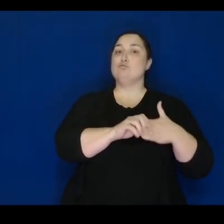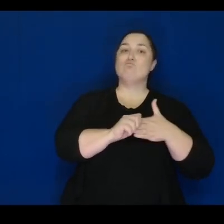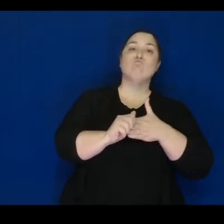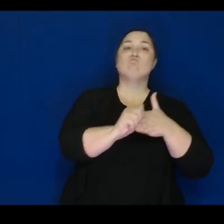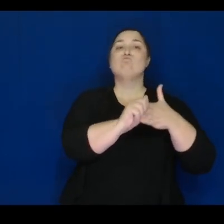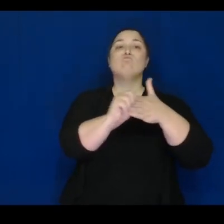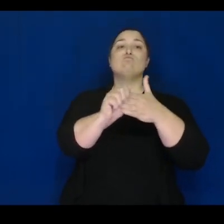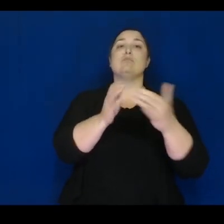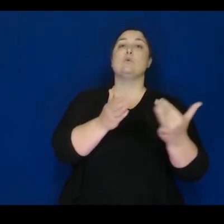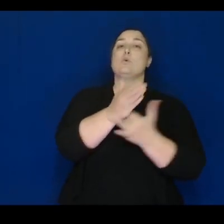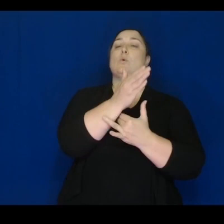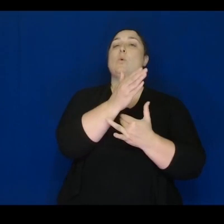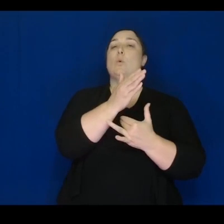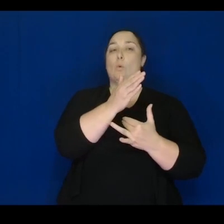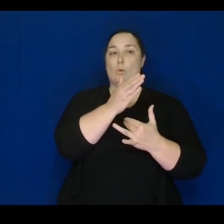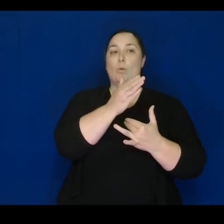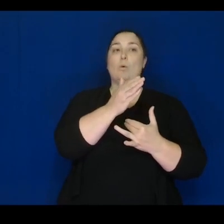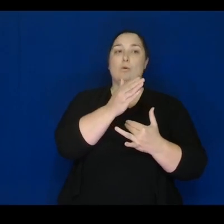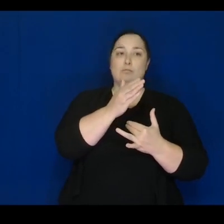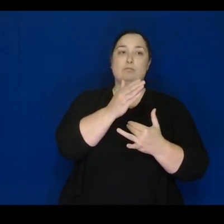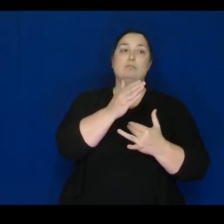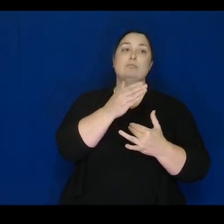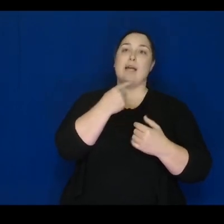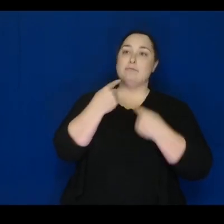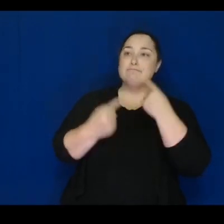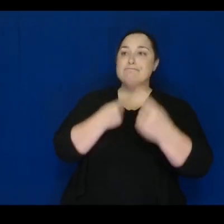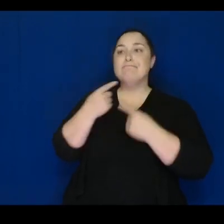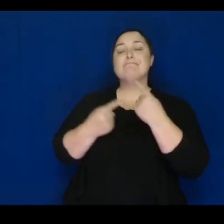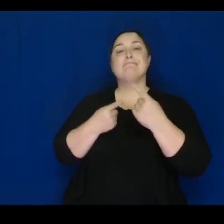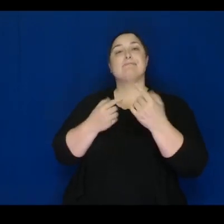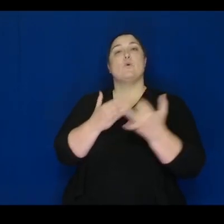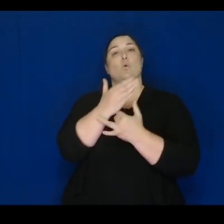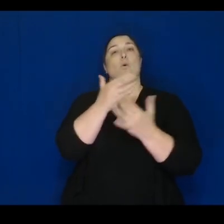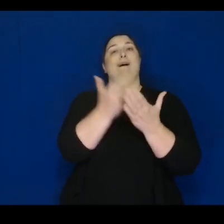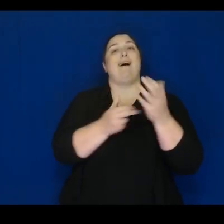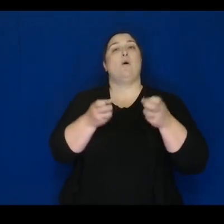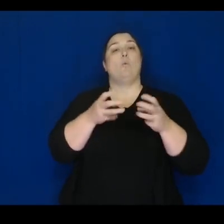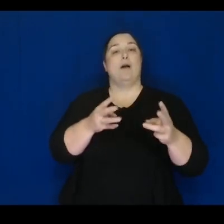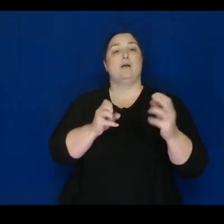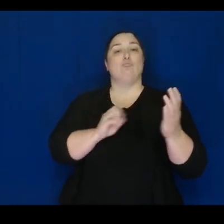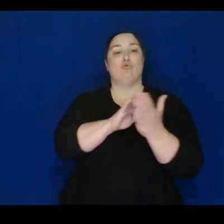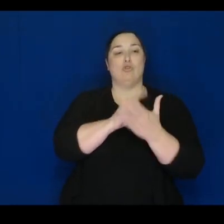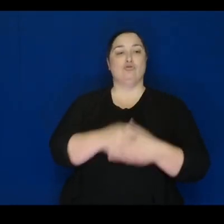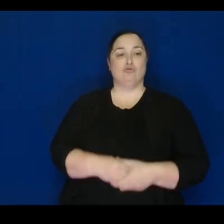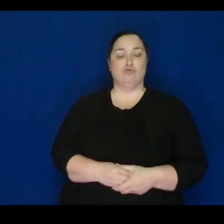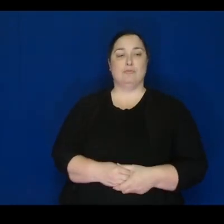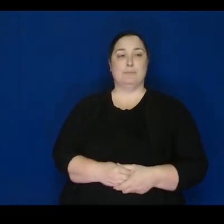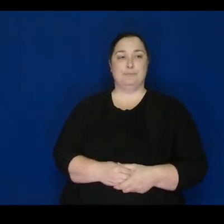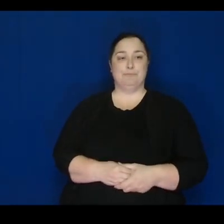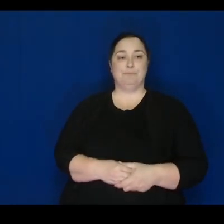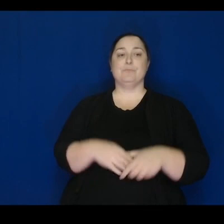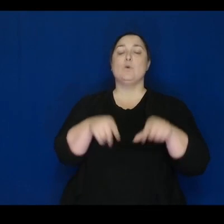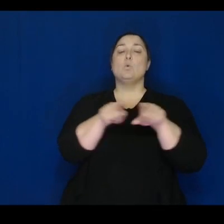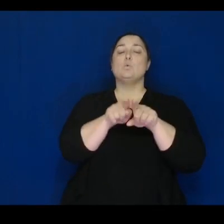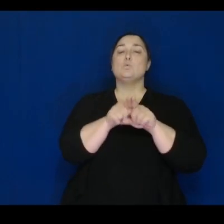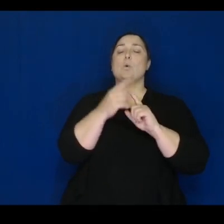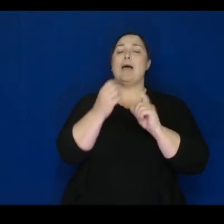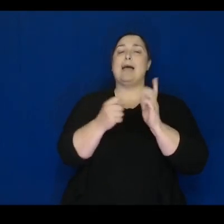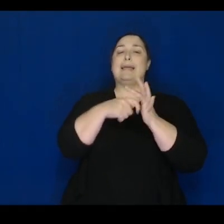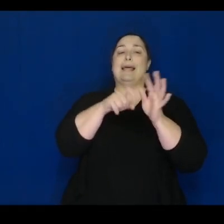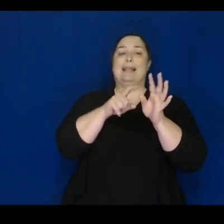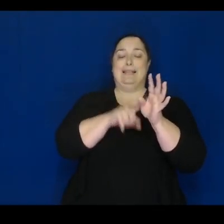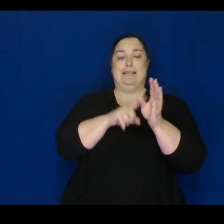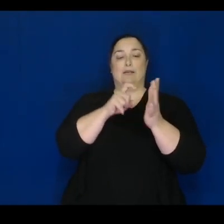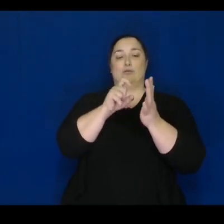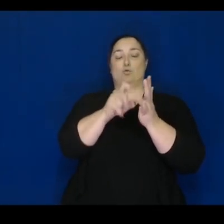the gallery, applying the Artways approach. But we also had Kelly Cole here, who's one of the First Nations curators, to